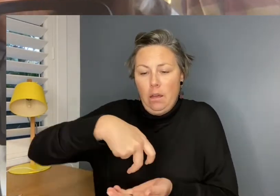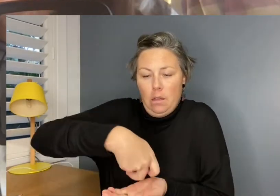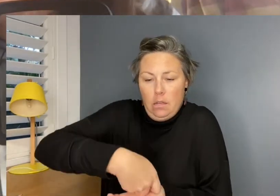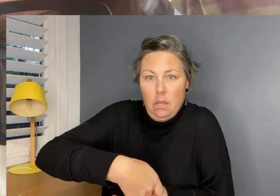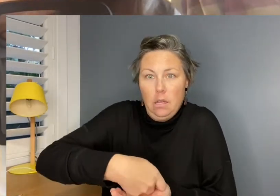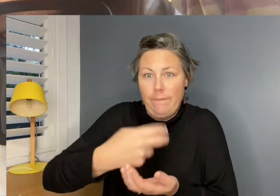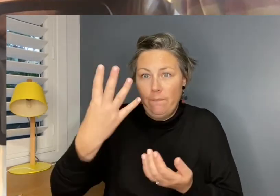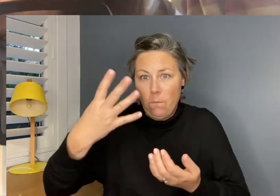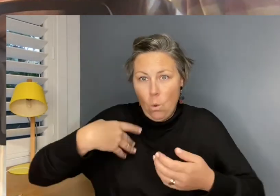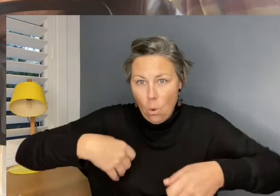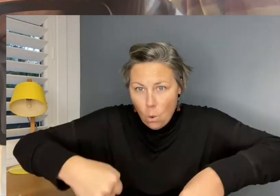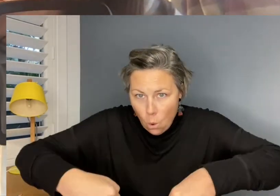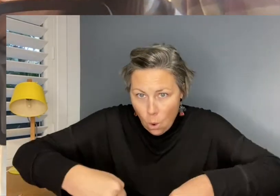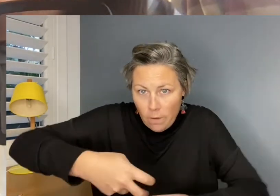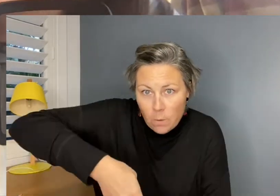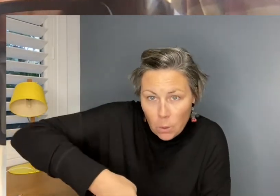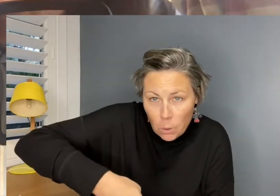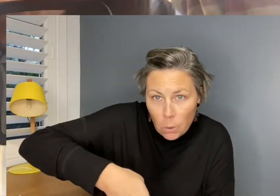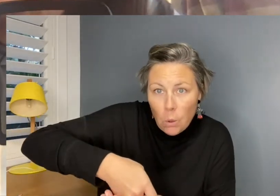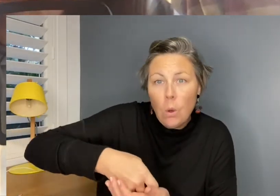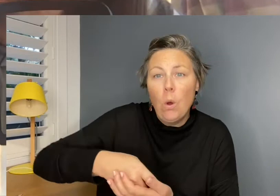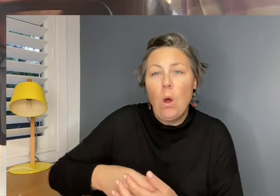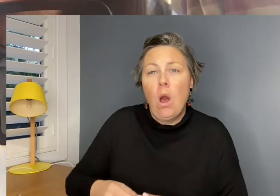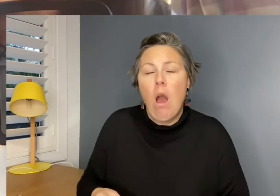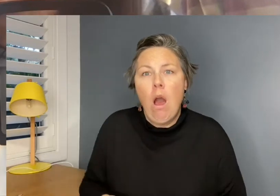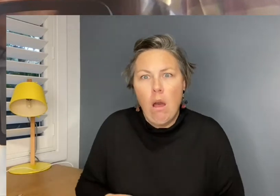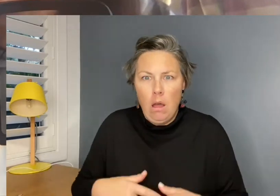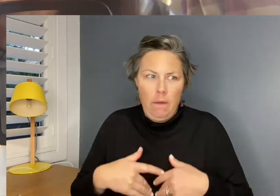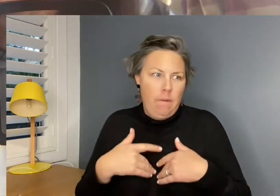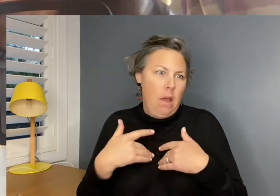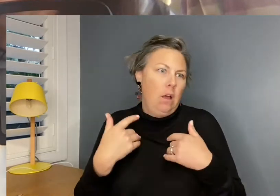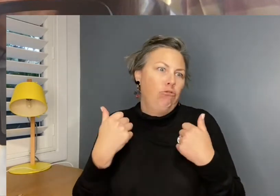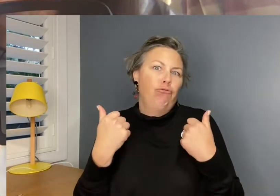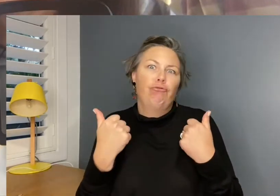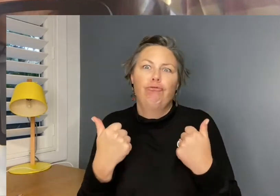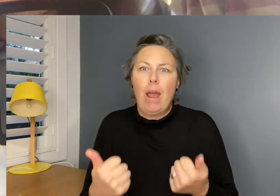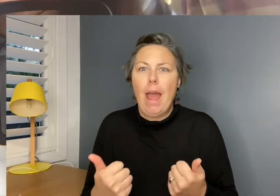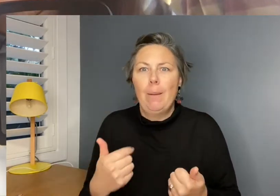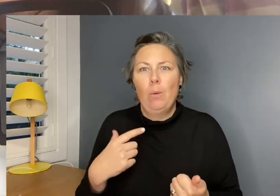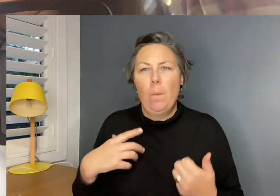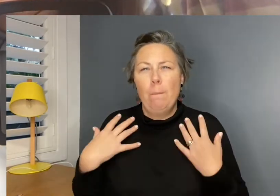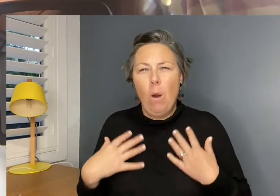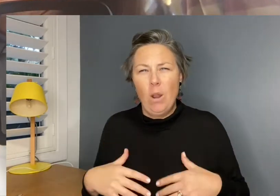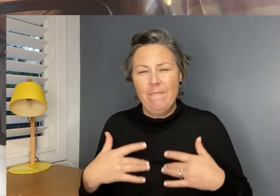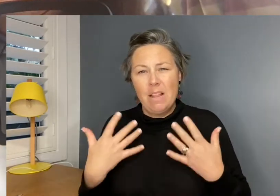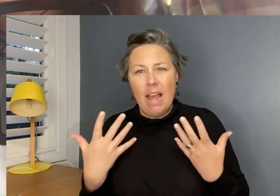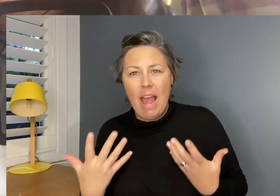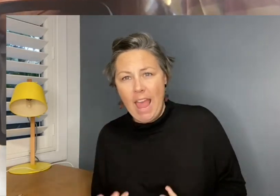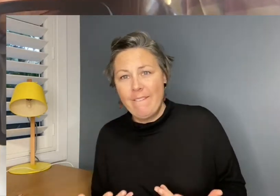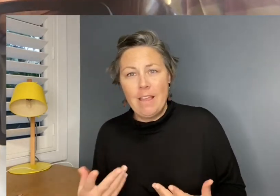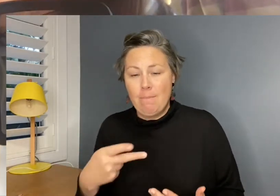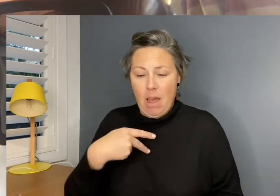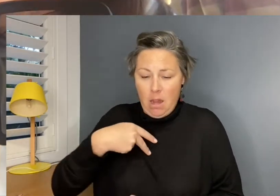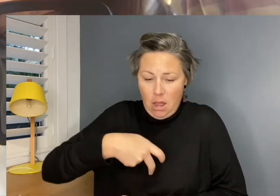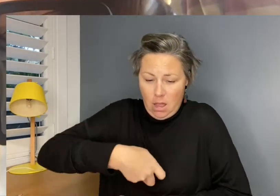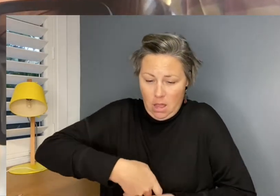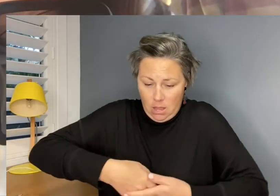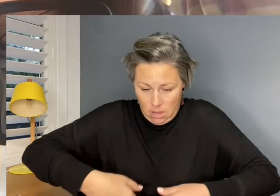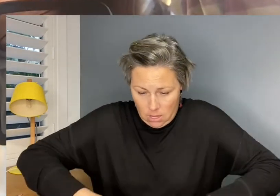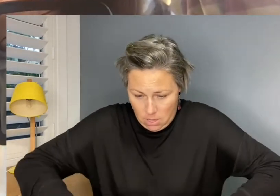uncomfortable. I was just saying to you before we were recording this, like the feeling of once the baby had dropped down